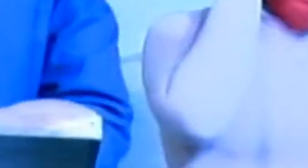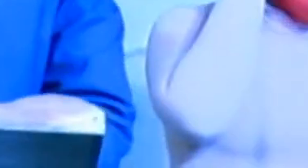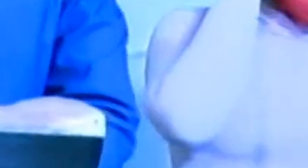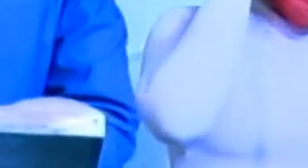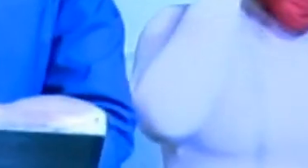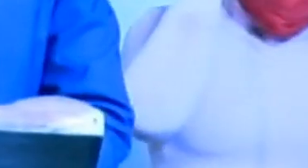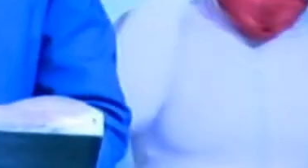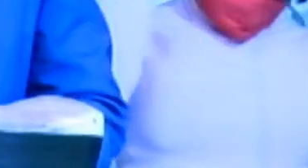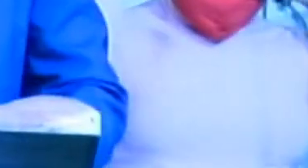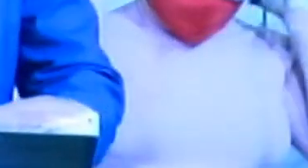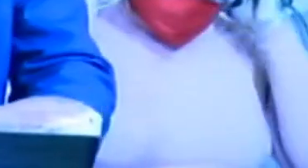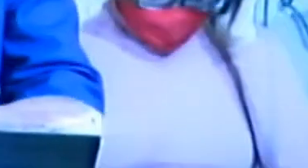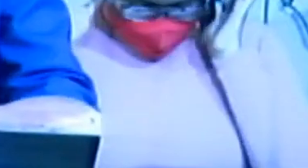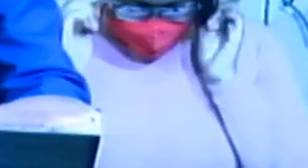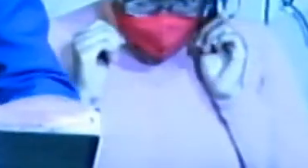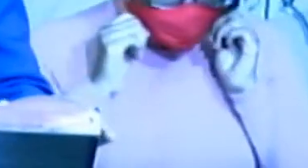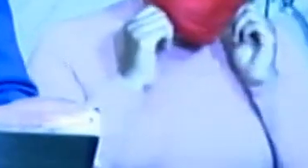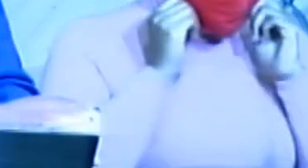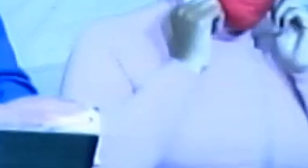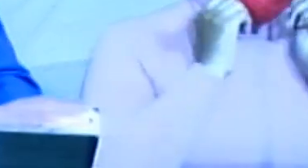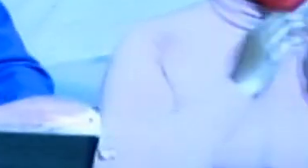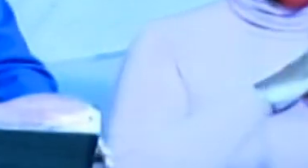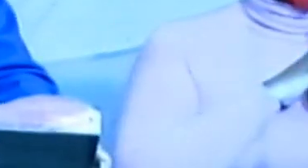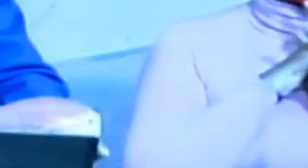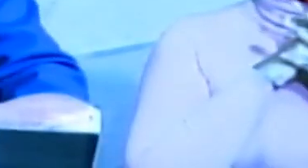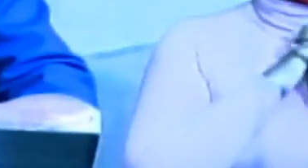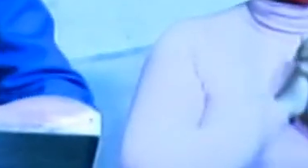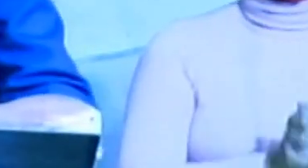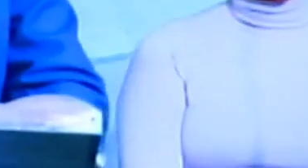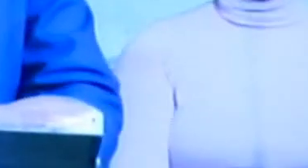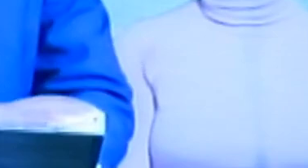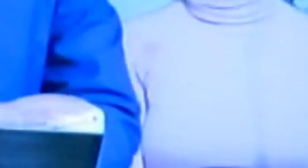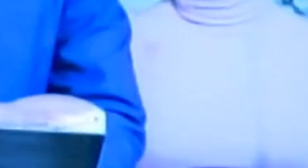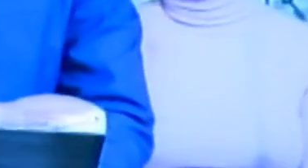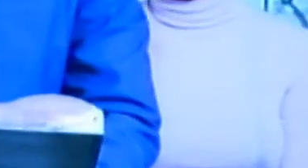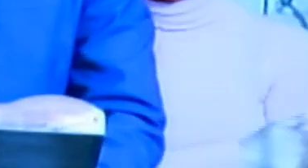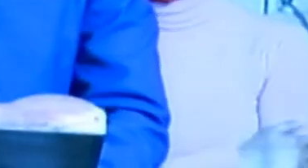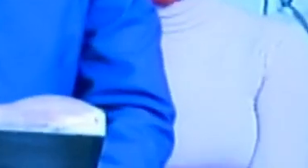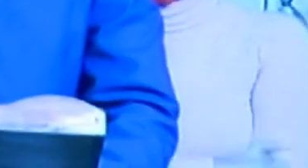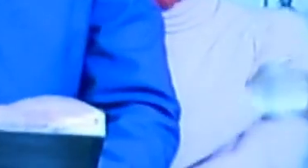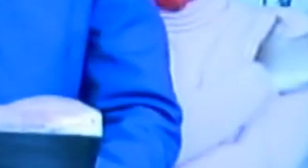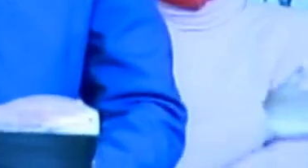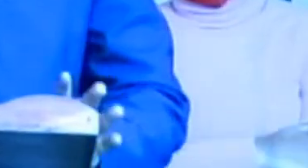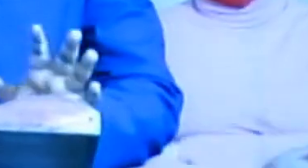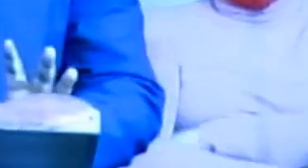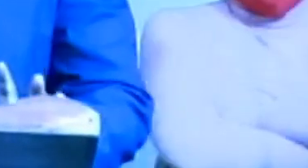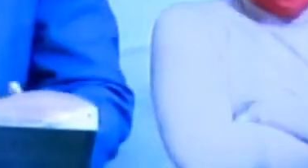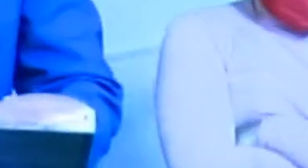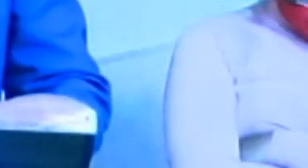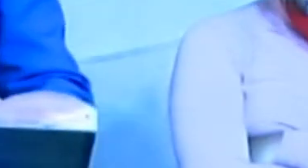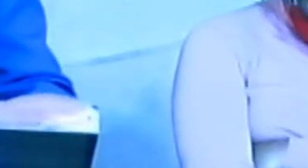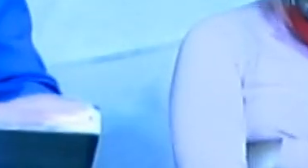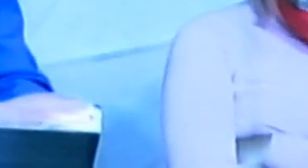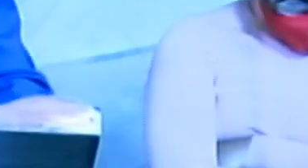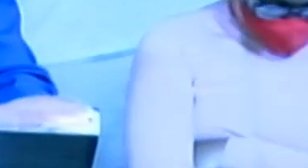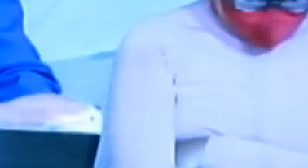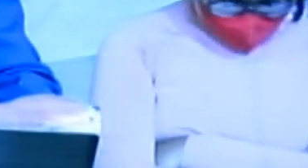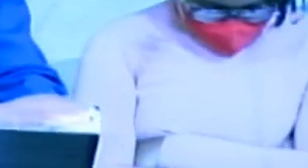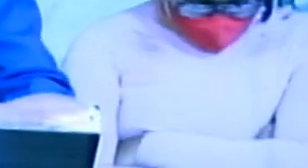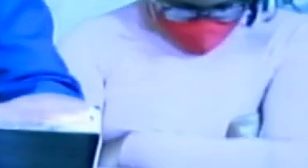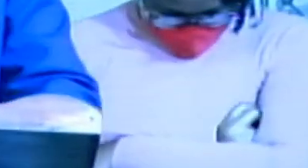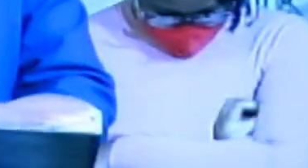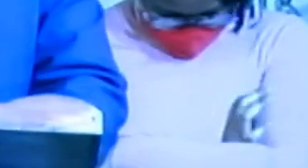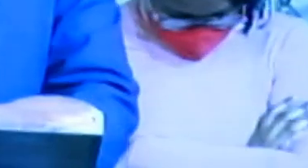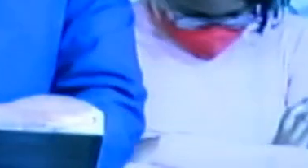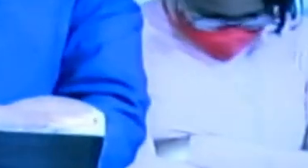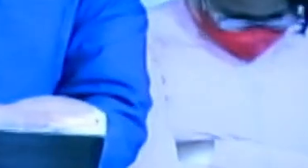Lay it all before him and ask him to help you to love him